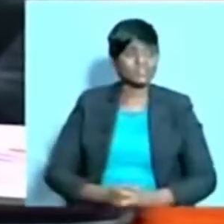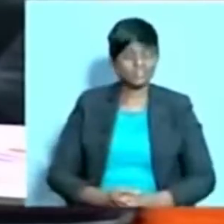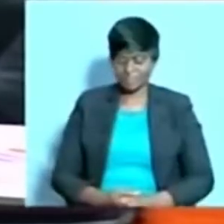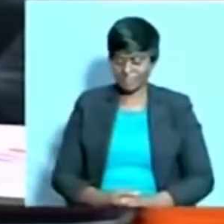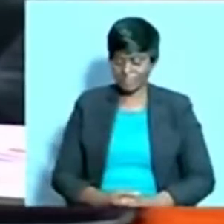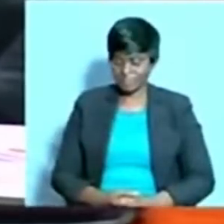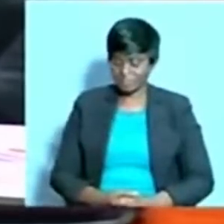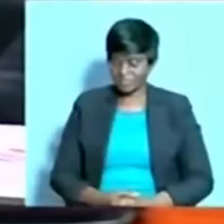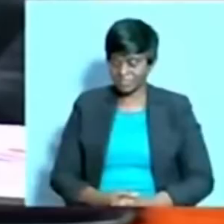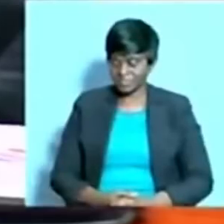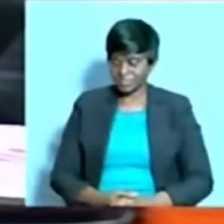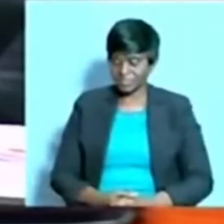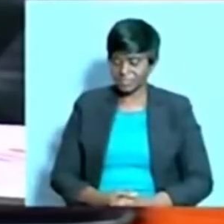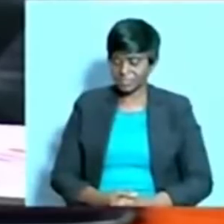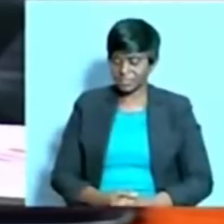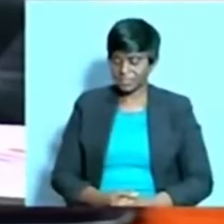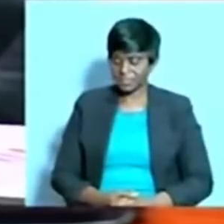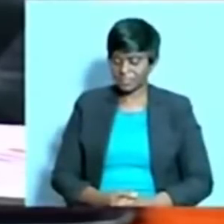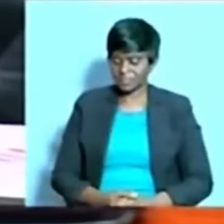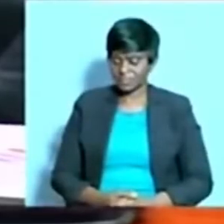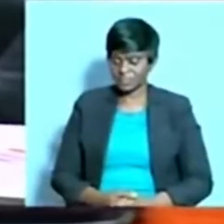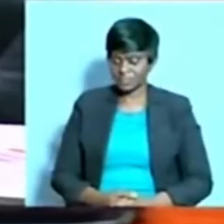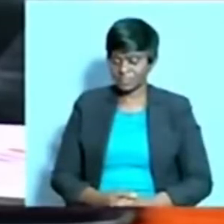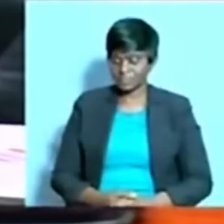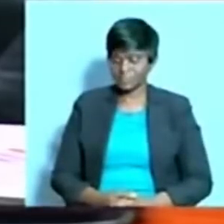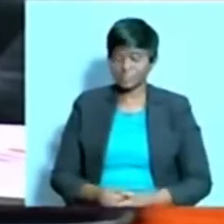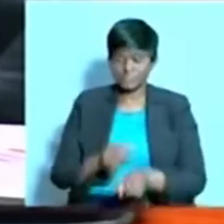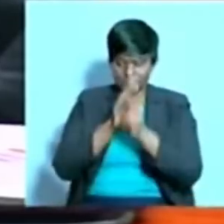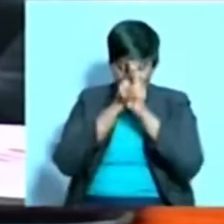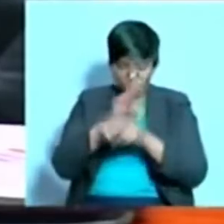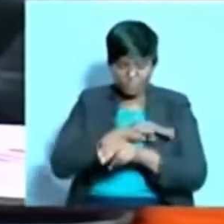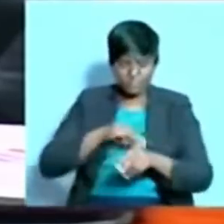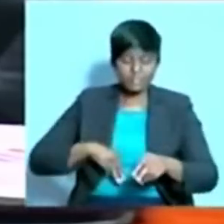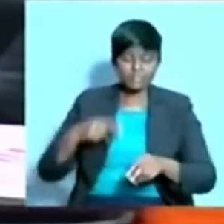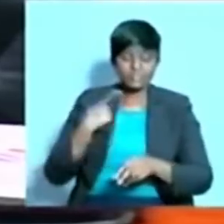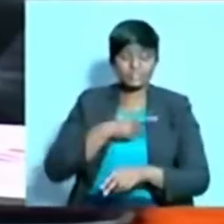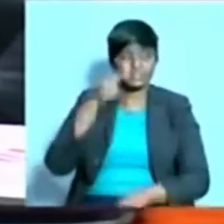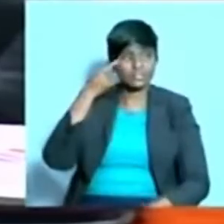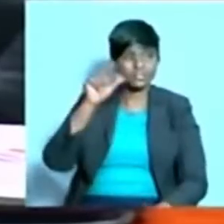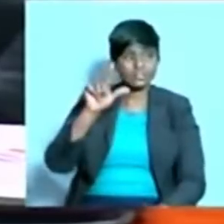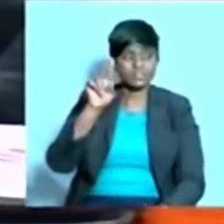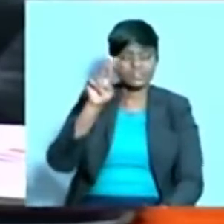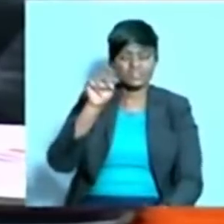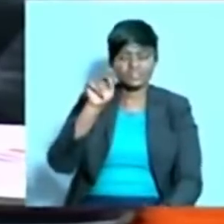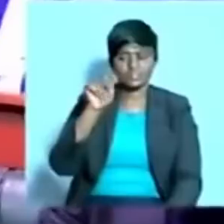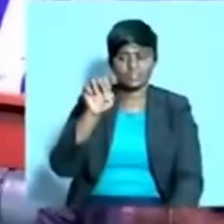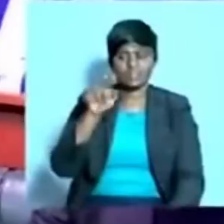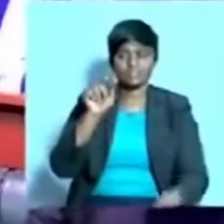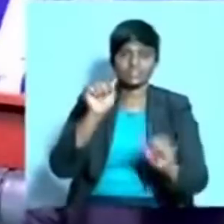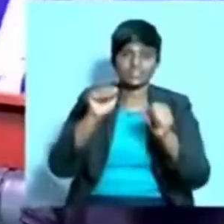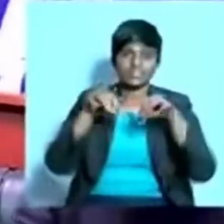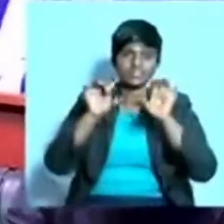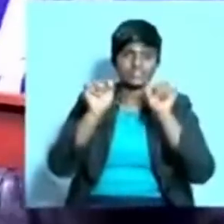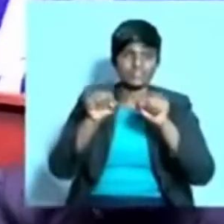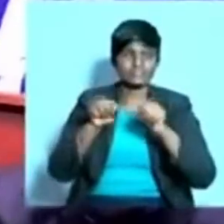So we make progress. The Honorable Member for Lunte, you may continue.